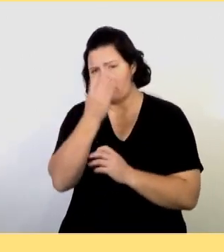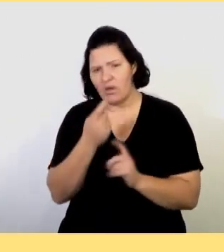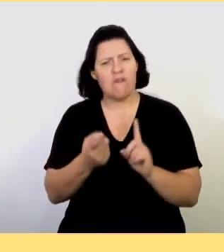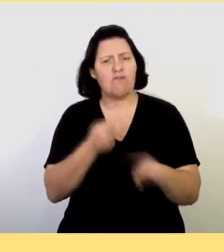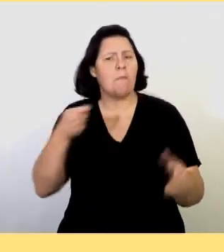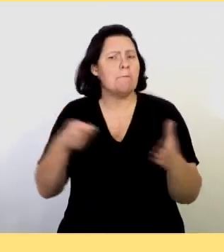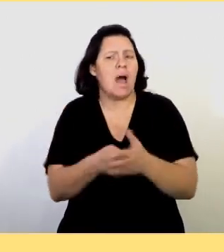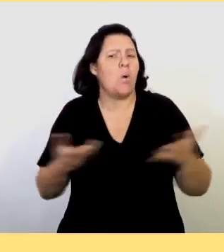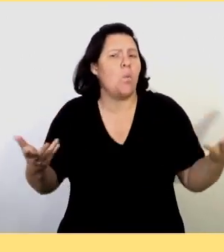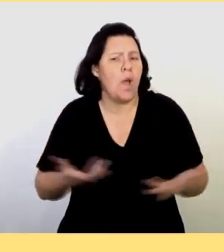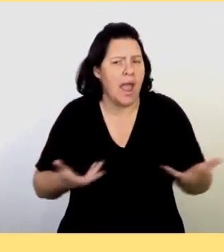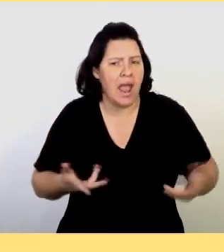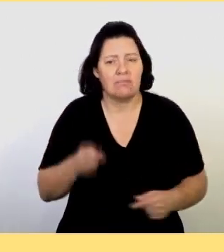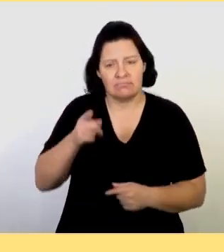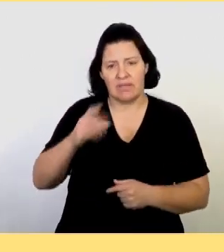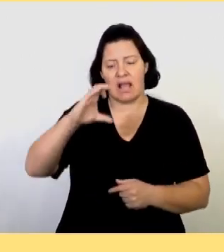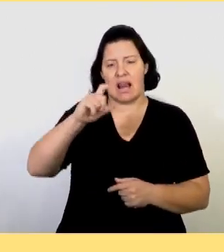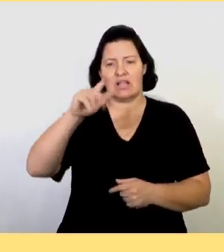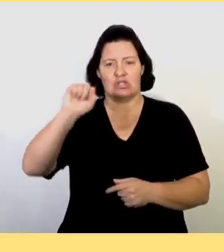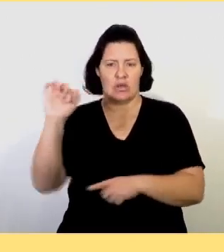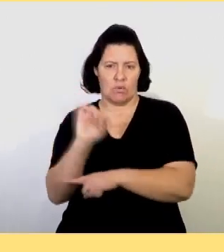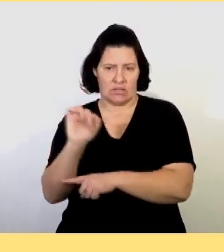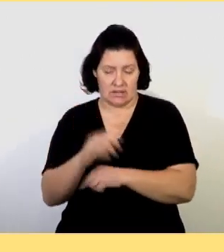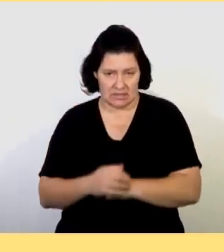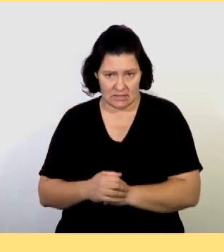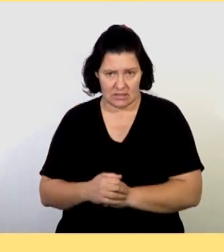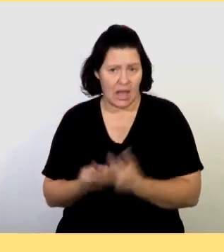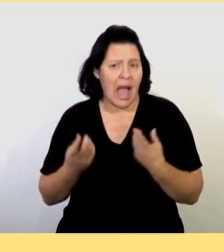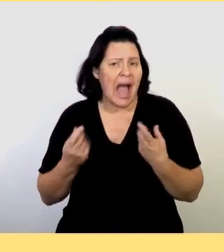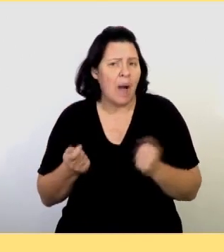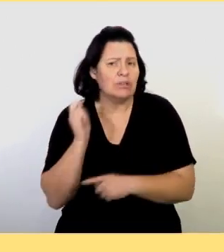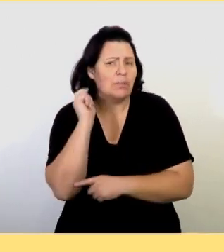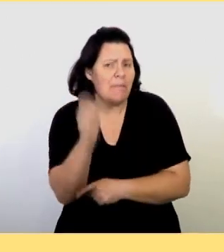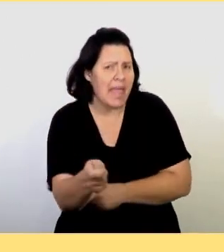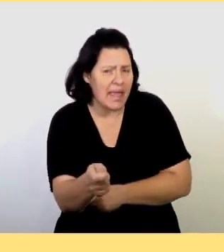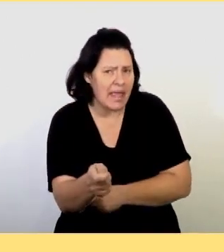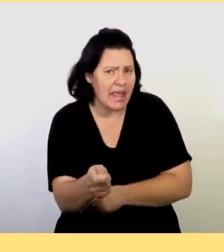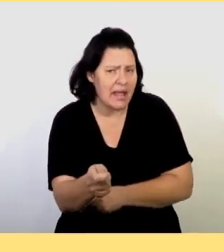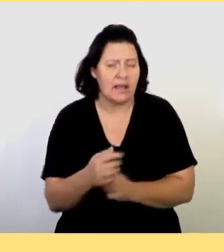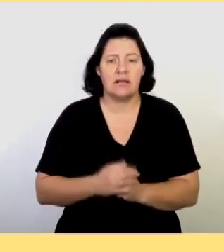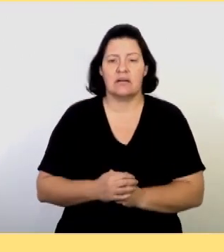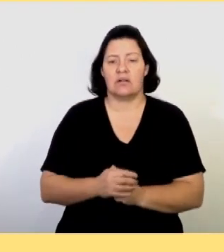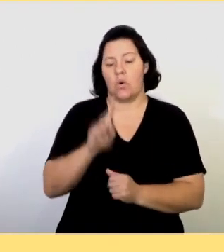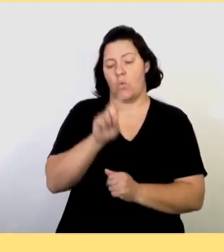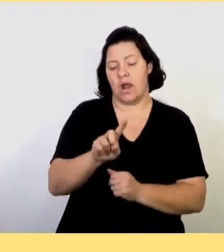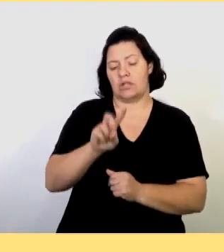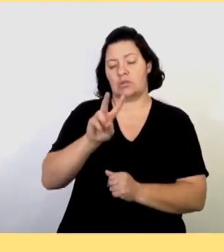from where did we buy this? It's Clutch Motors. How much did we pay for the